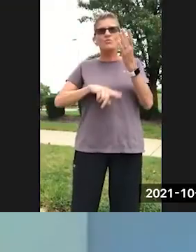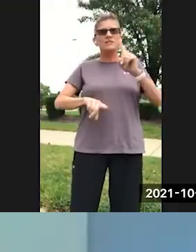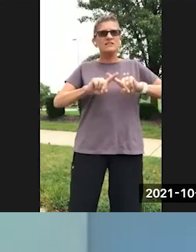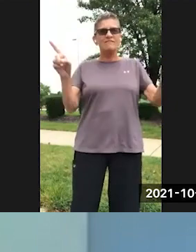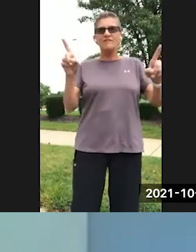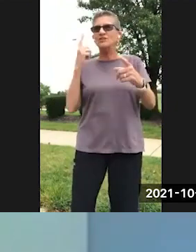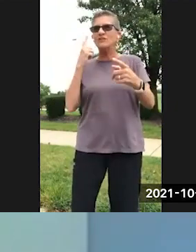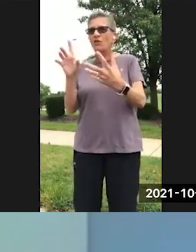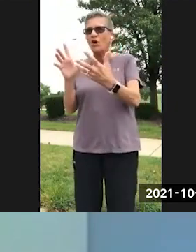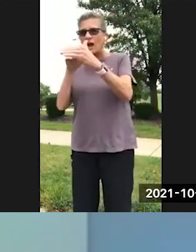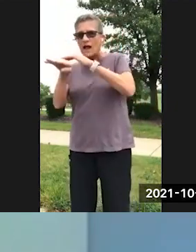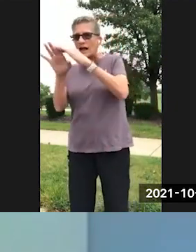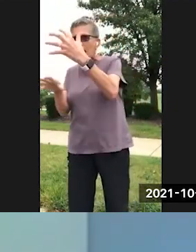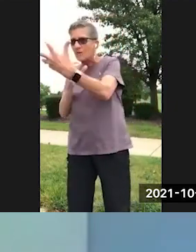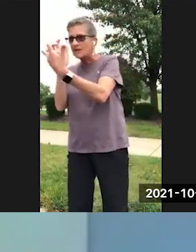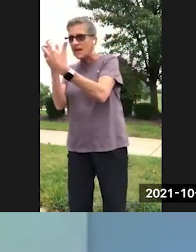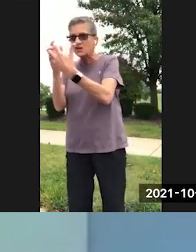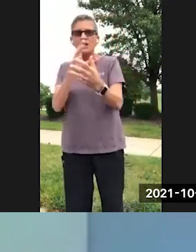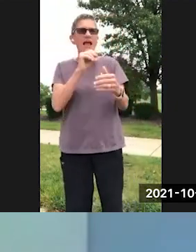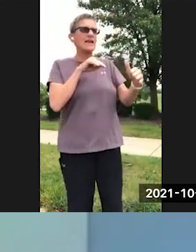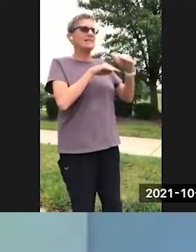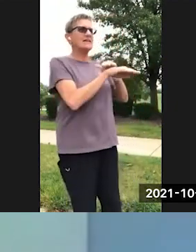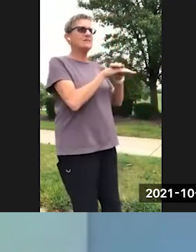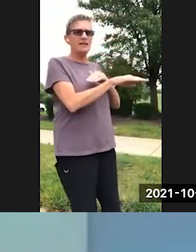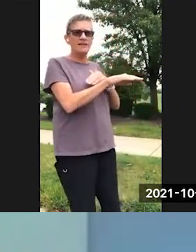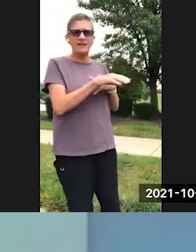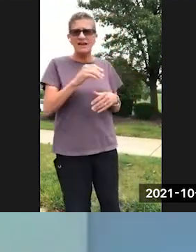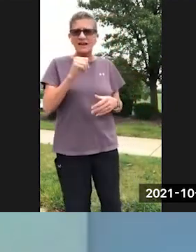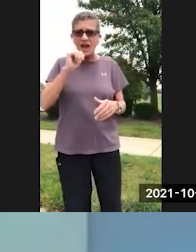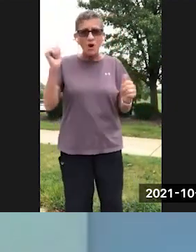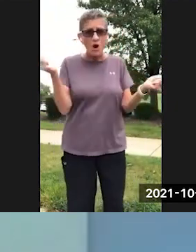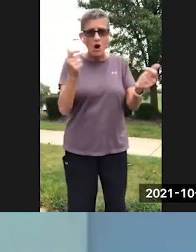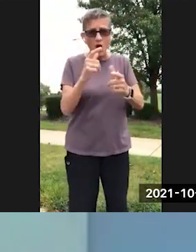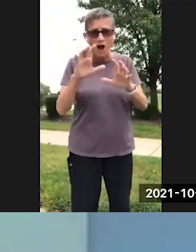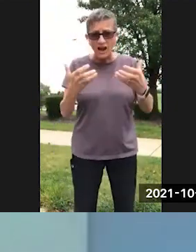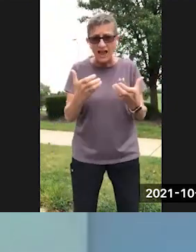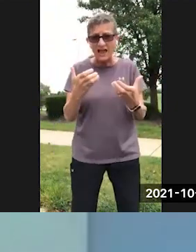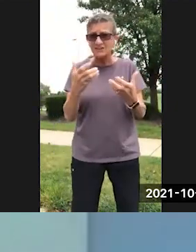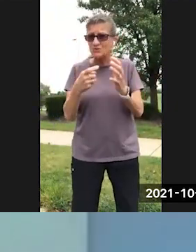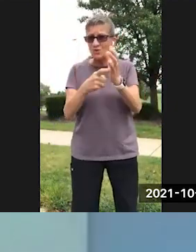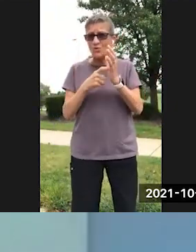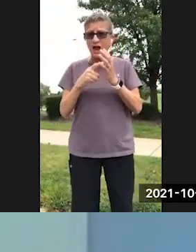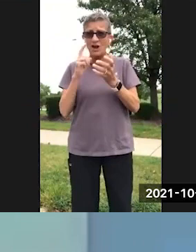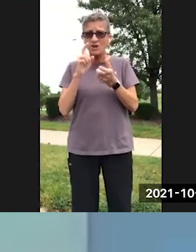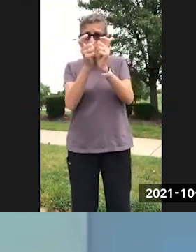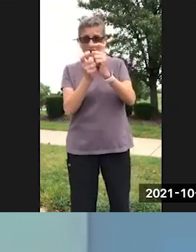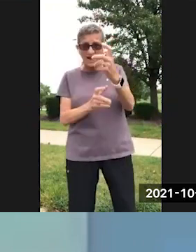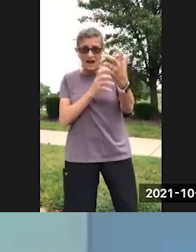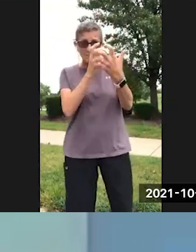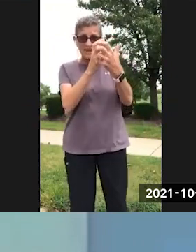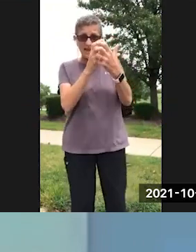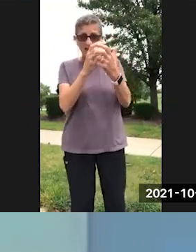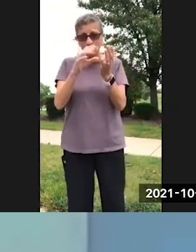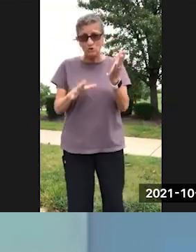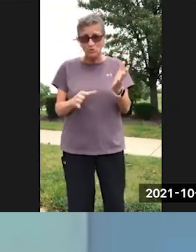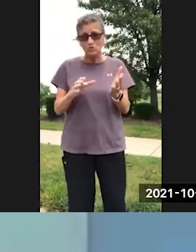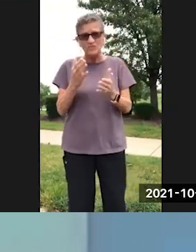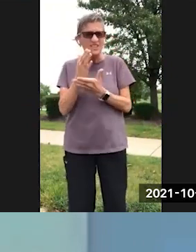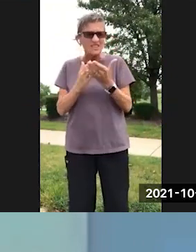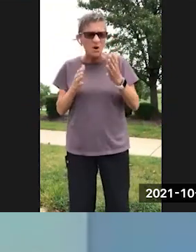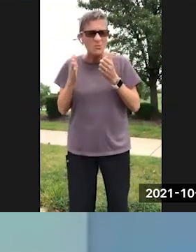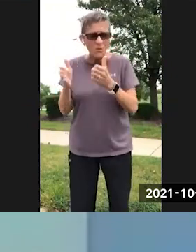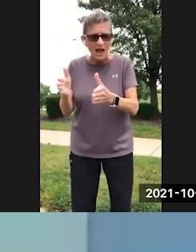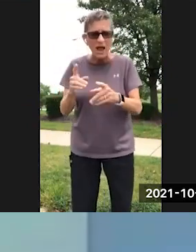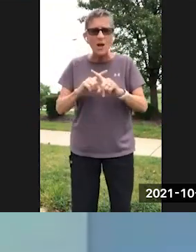and accessibility, and that while all classes were required to accommodate students in some way, they were not required to